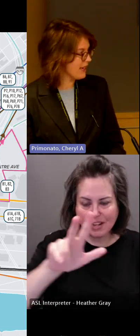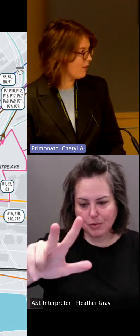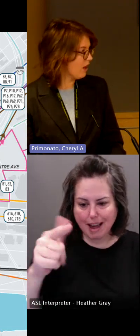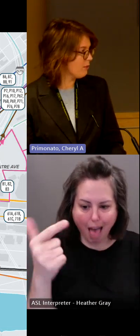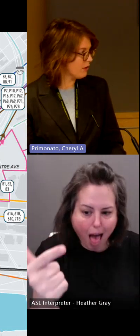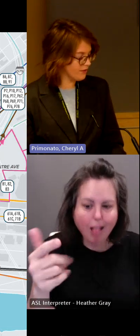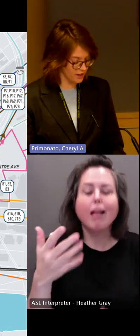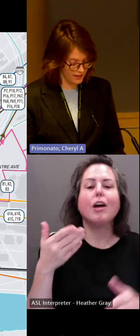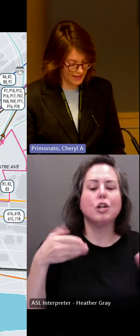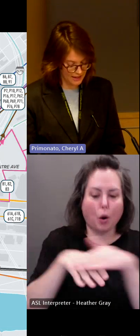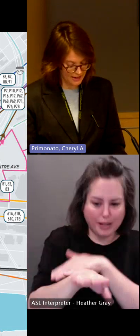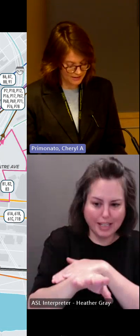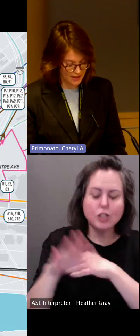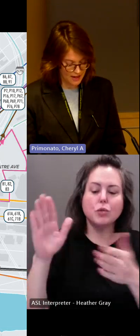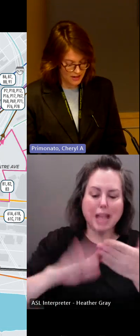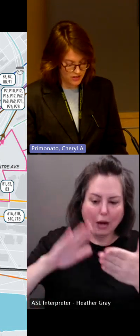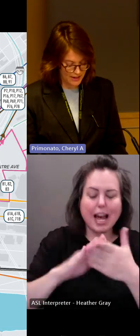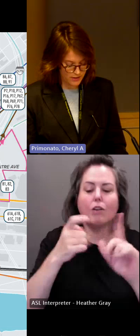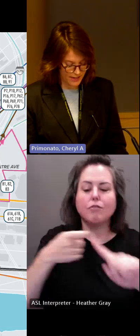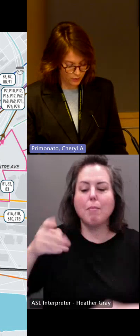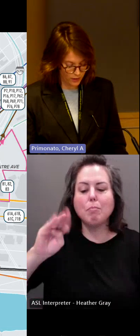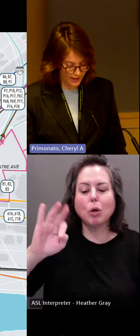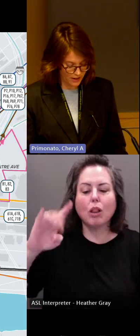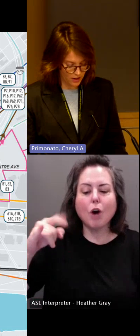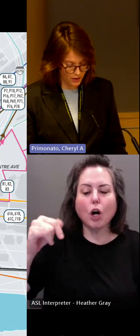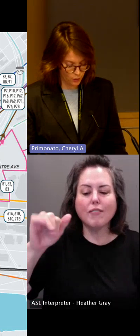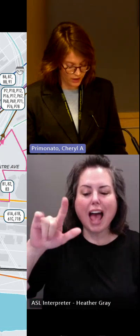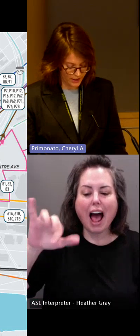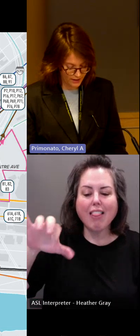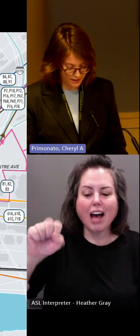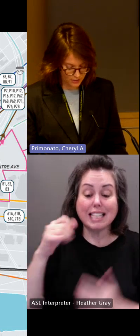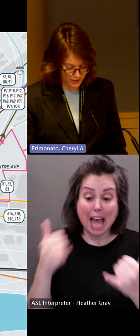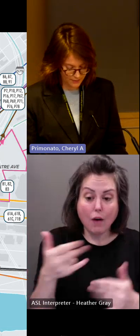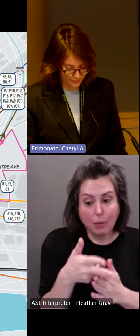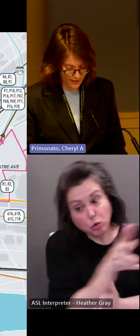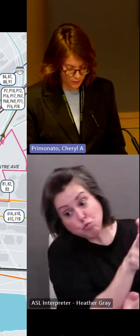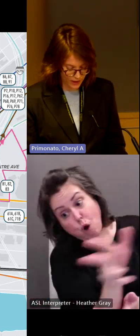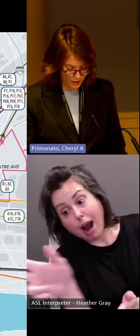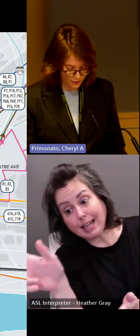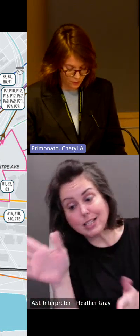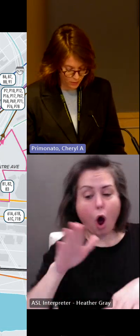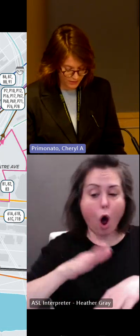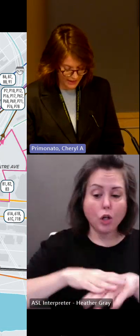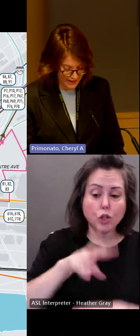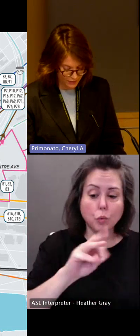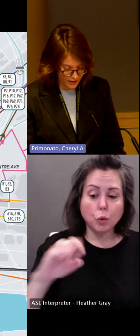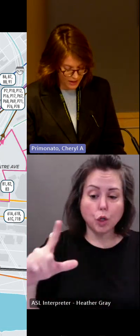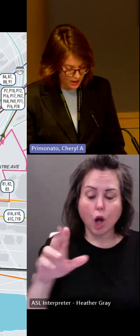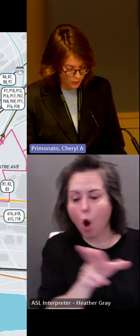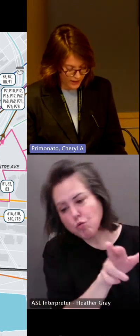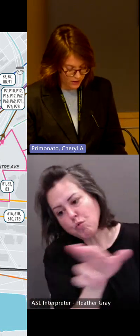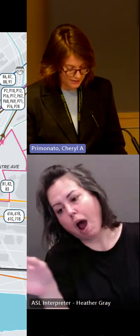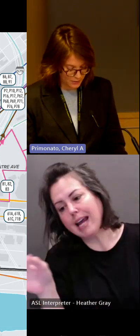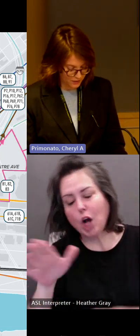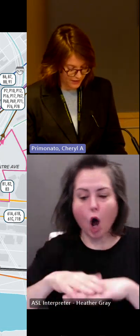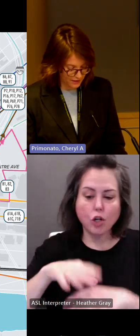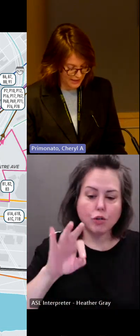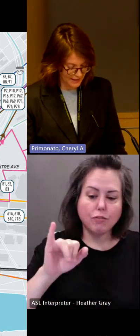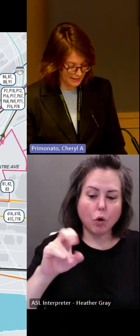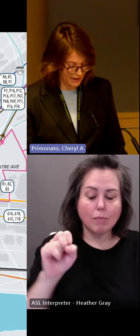into downtown on Boulevard of the Allies to now take a right on Wood Street, a right on Forbes Ave, a right